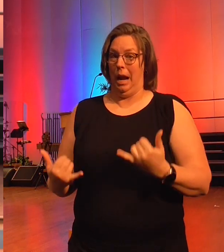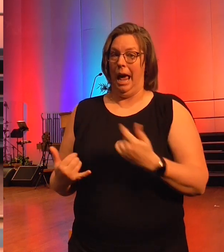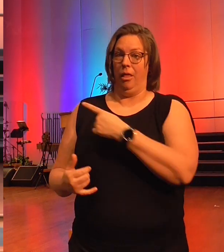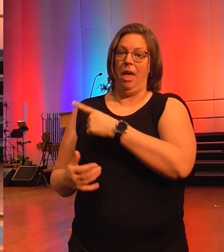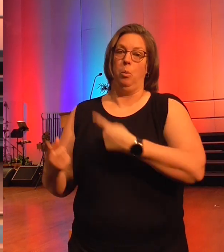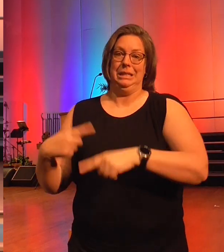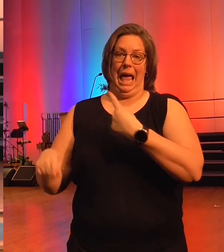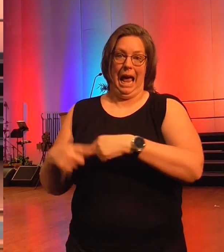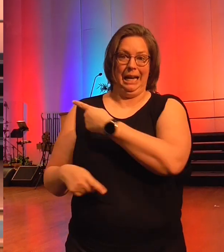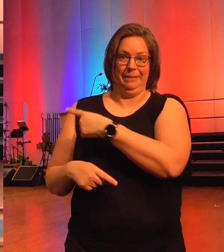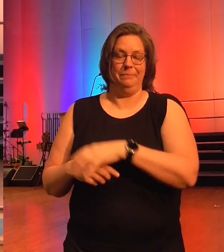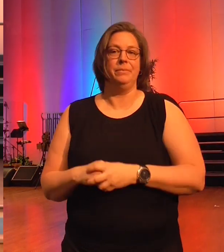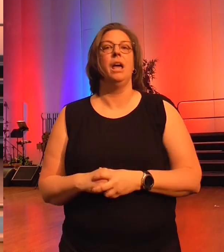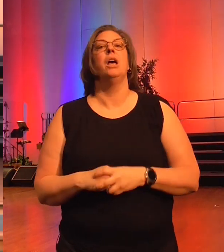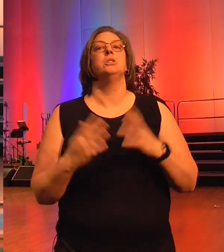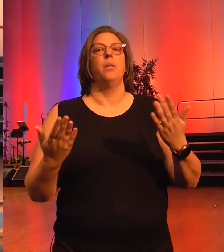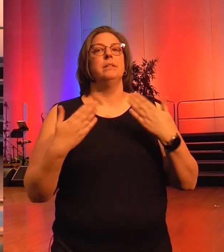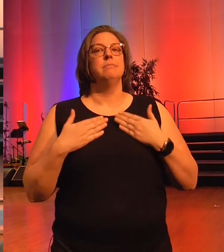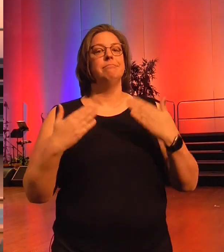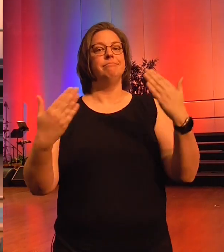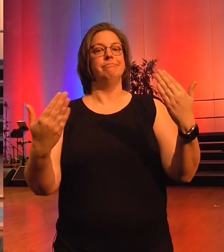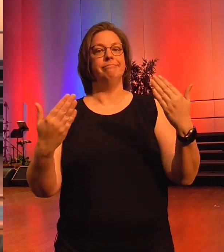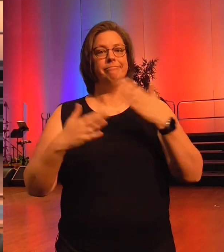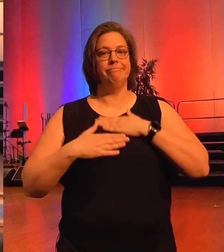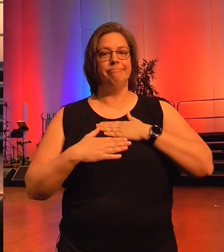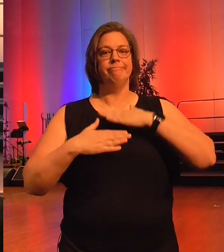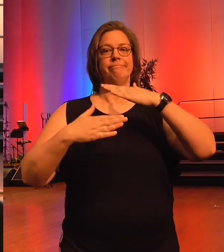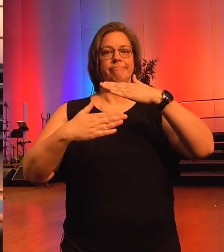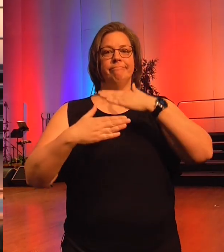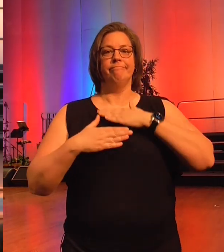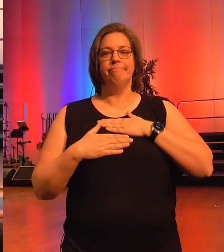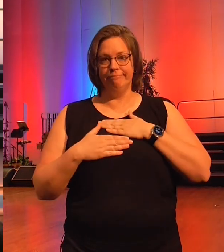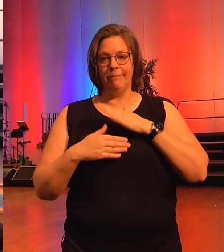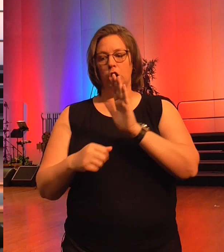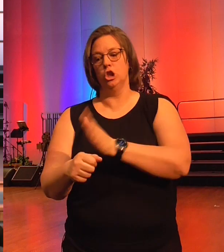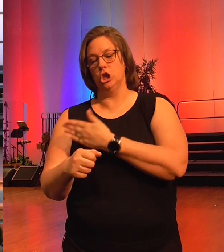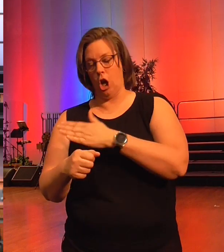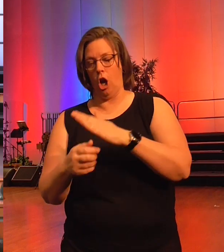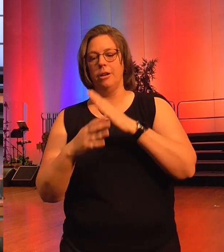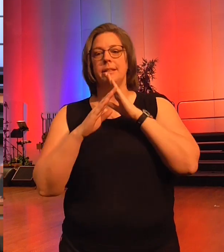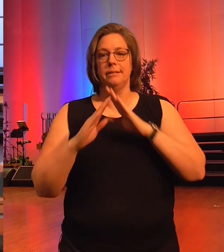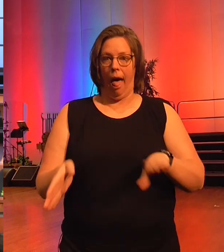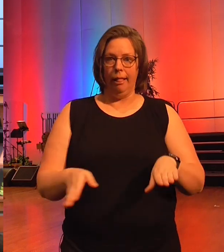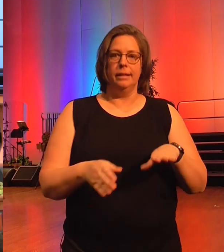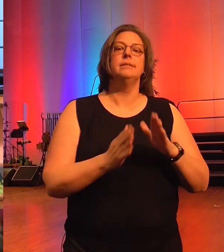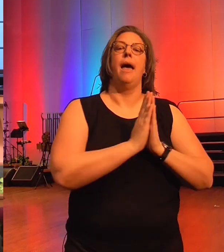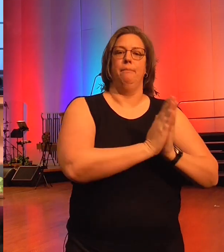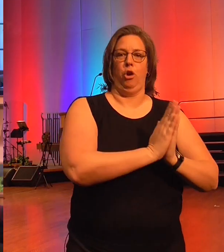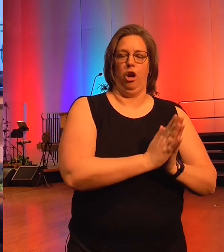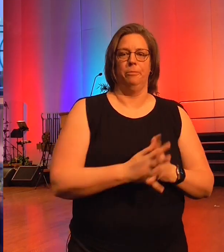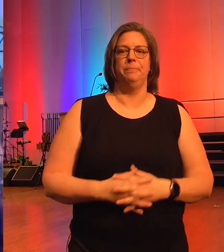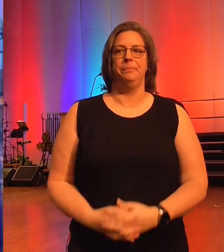breath as we move into our communal spiritual practice of song, of silence, and prayer.